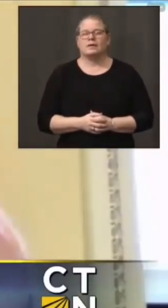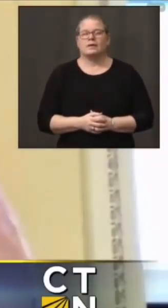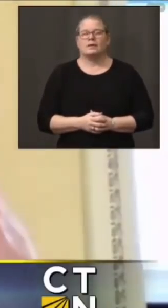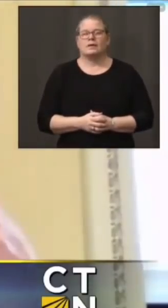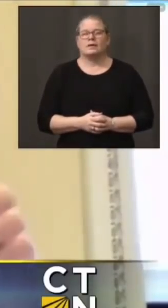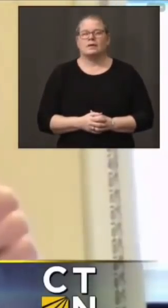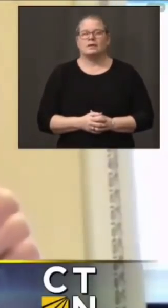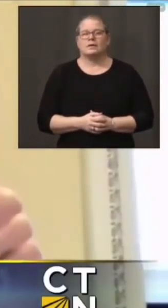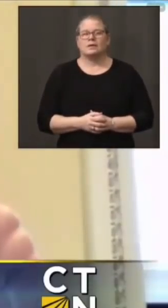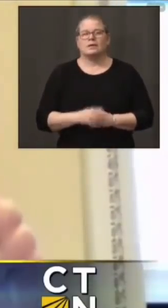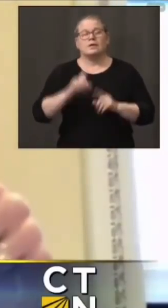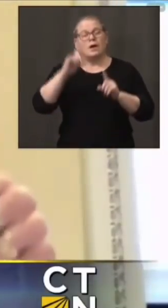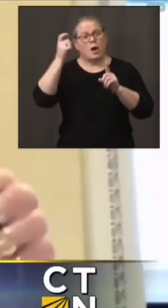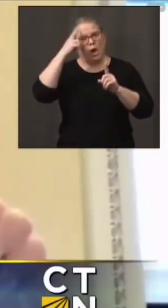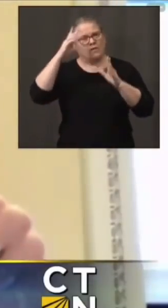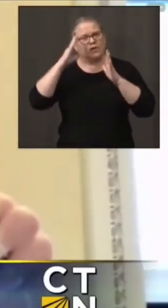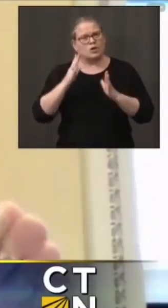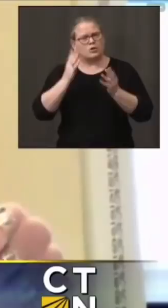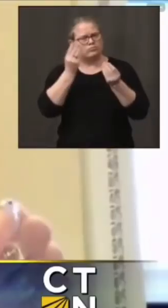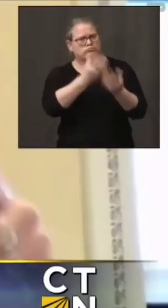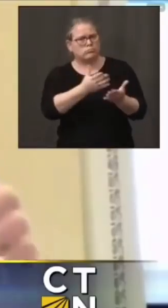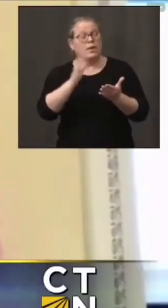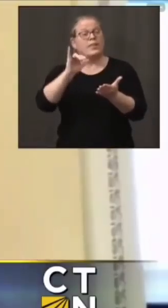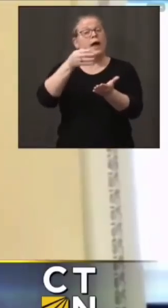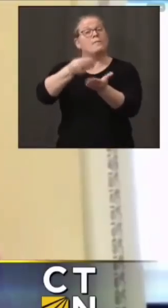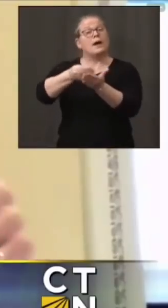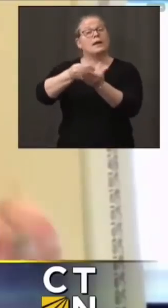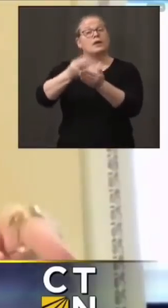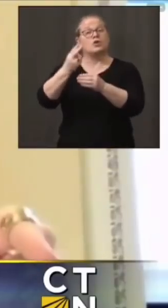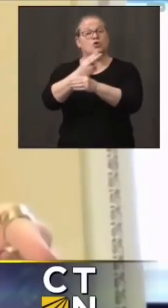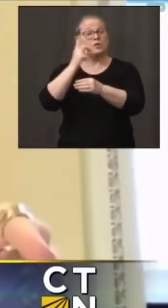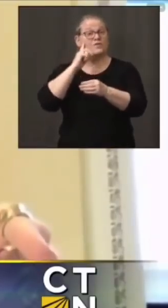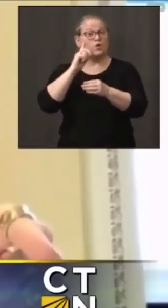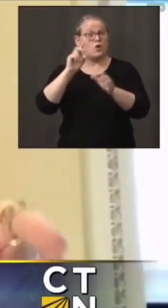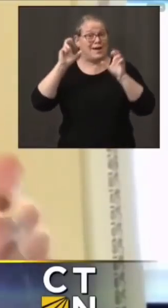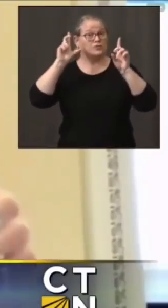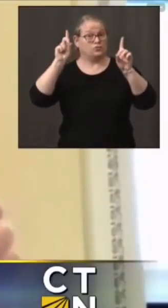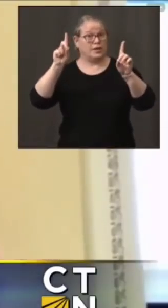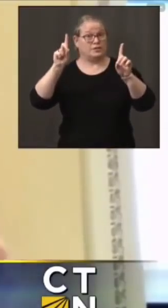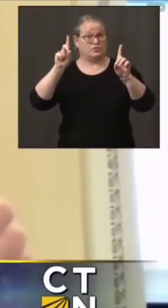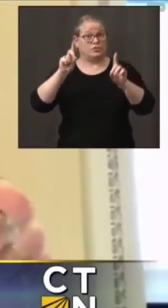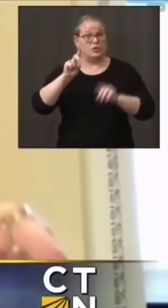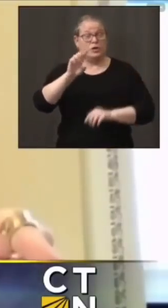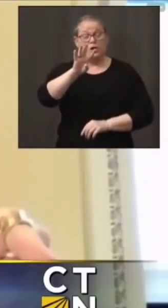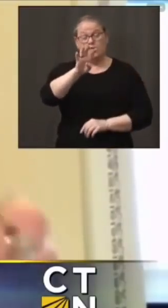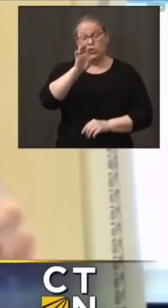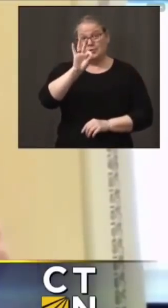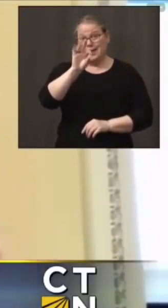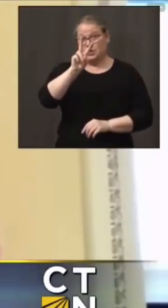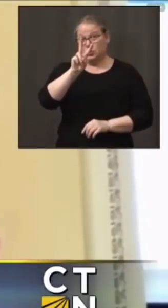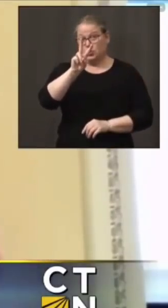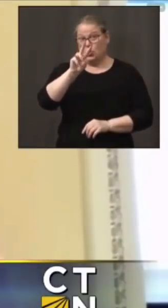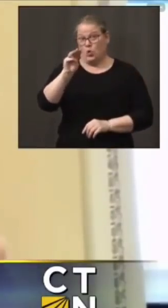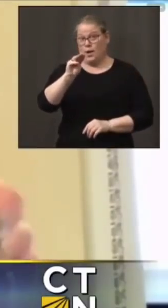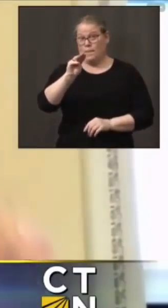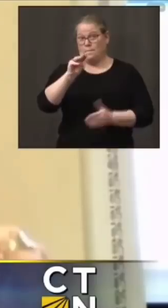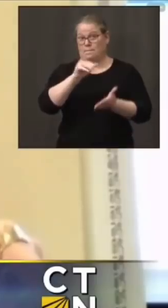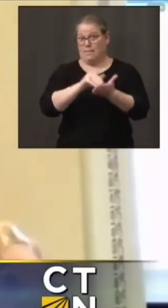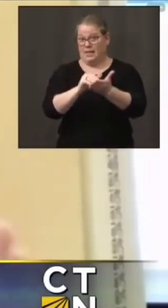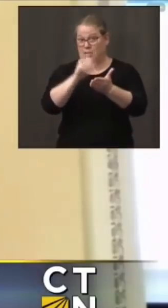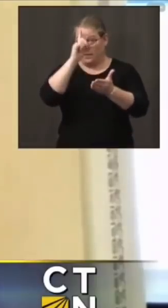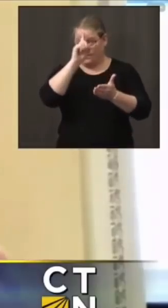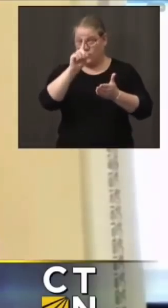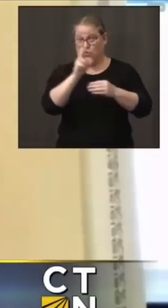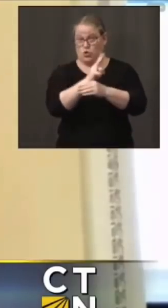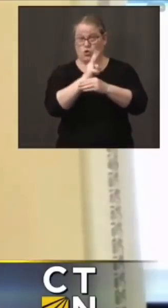Governor, with regard to the education money, there is the 492 for K through 12. The governor's